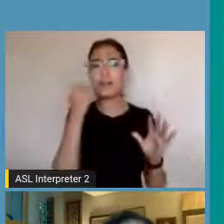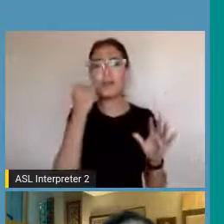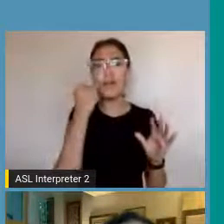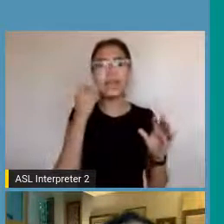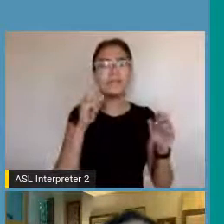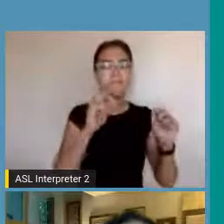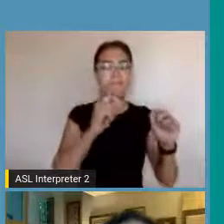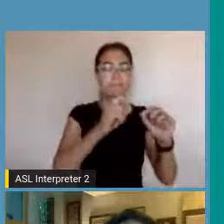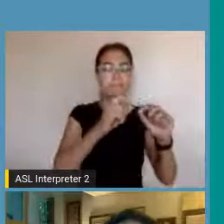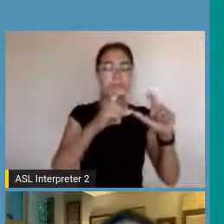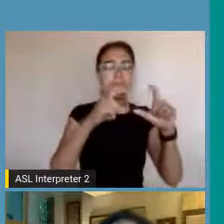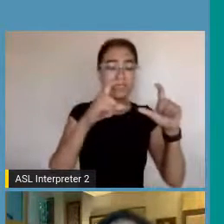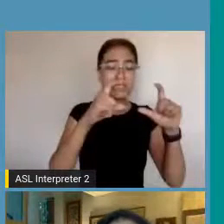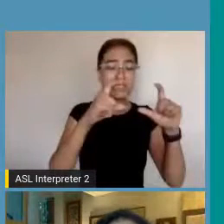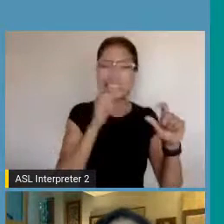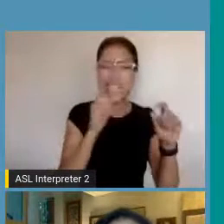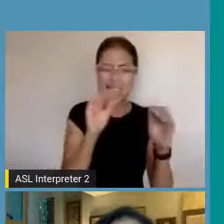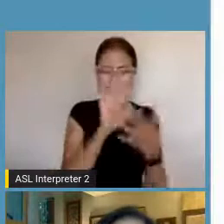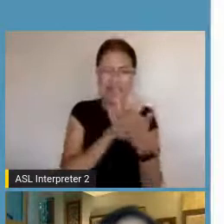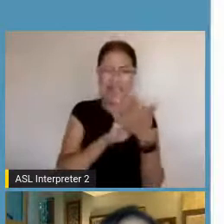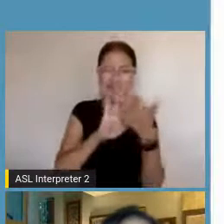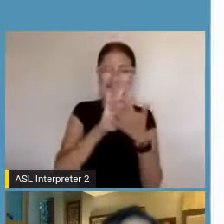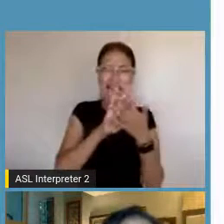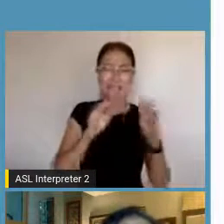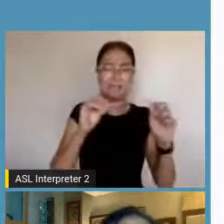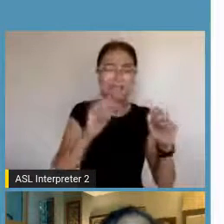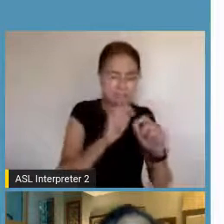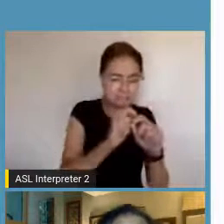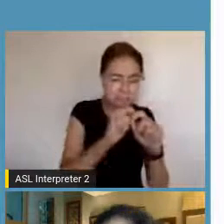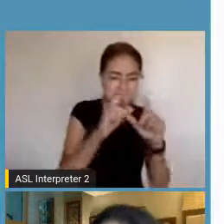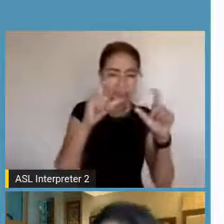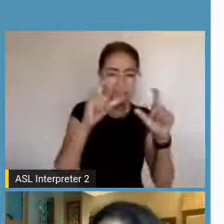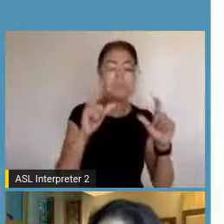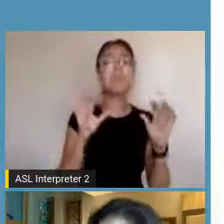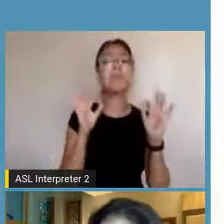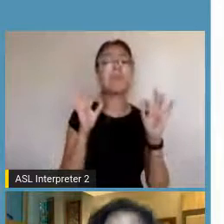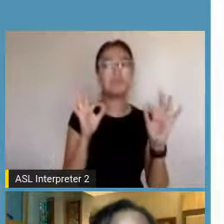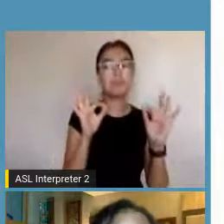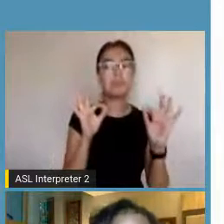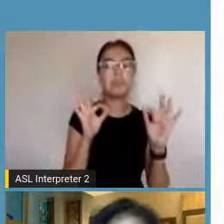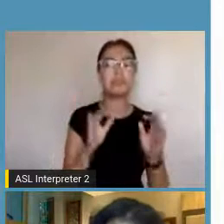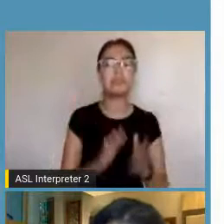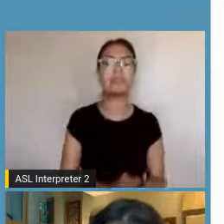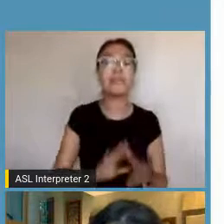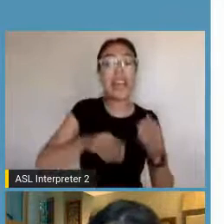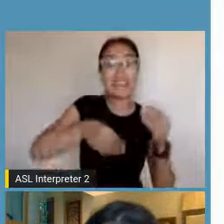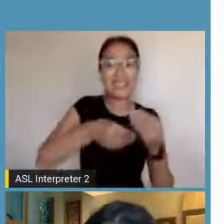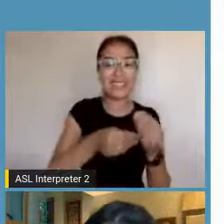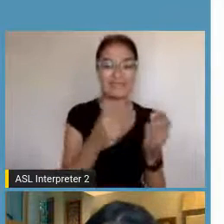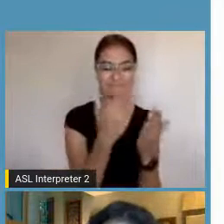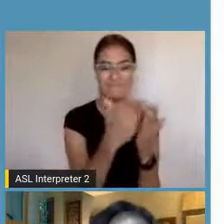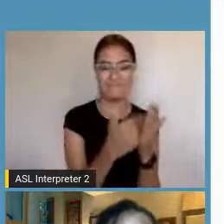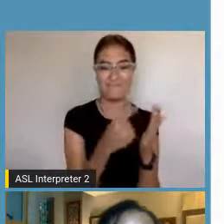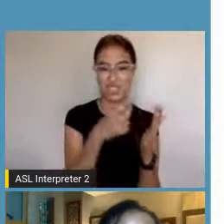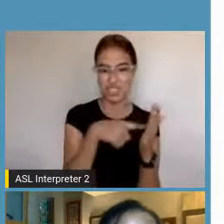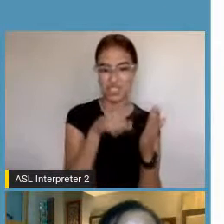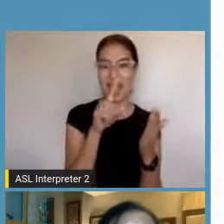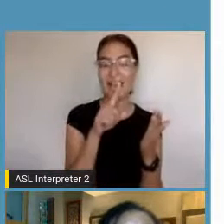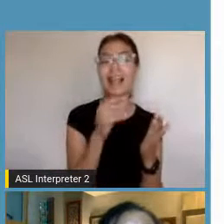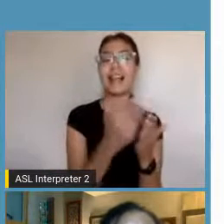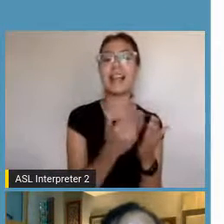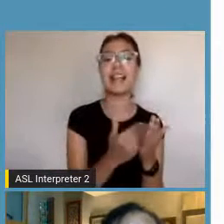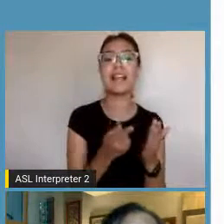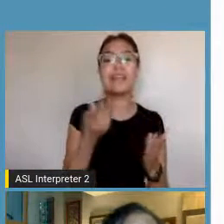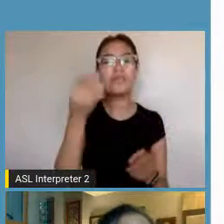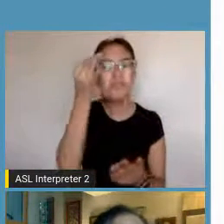not blurry or indistinguishable. So I just kind of included a checklist of items that you should think about